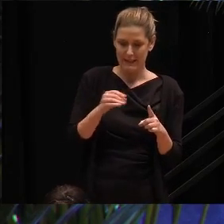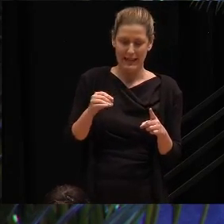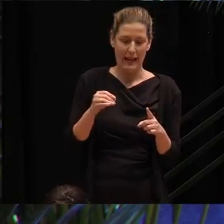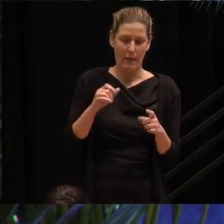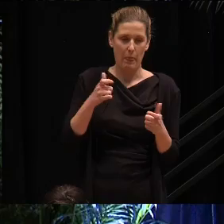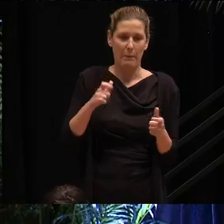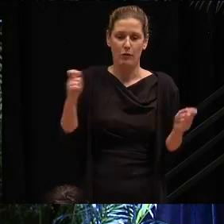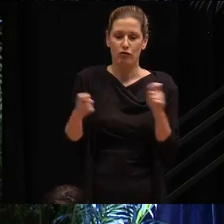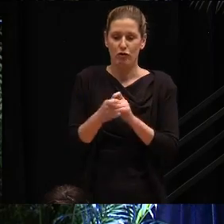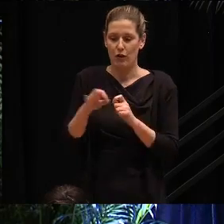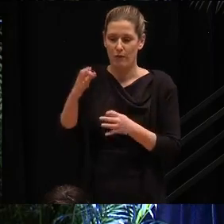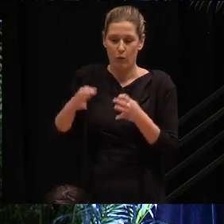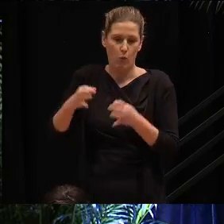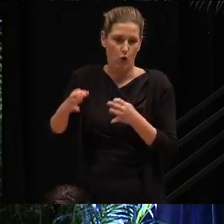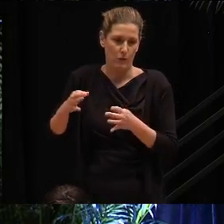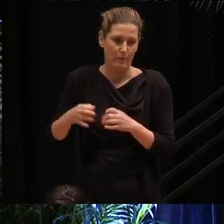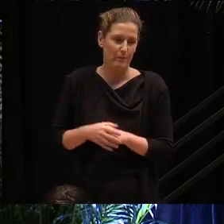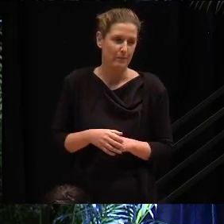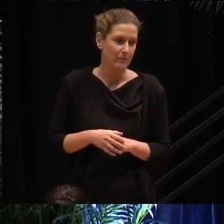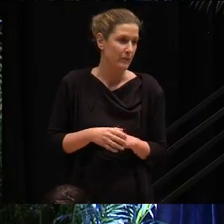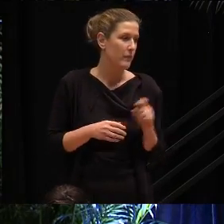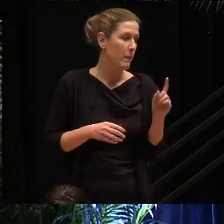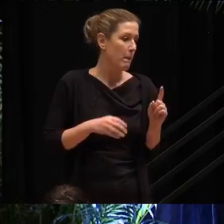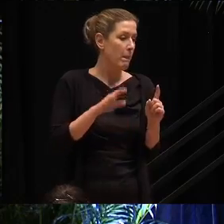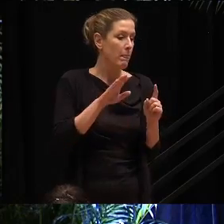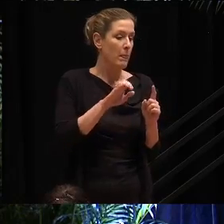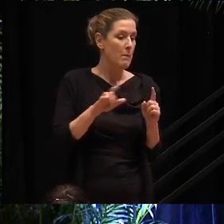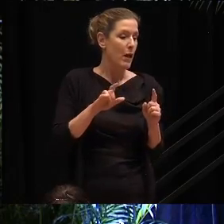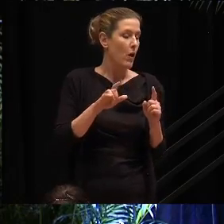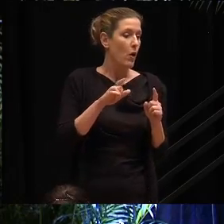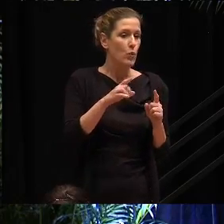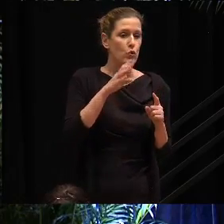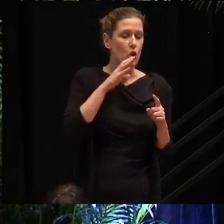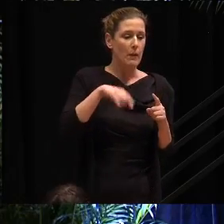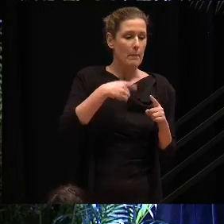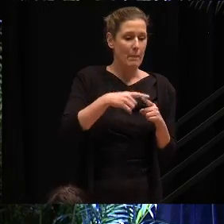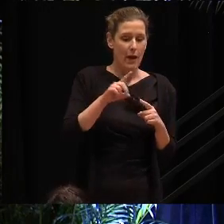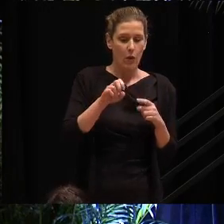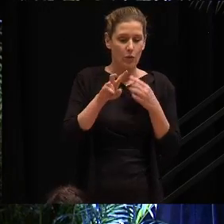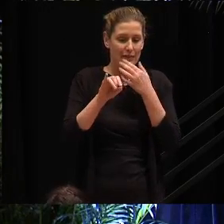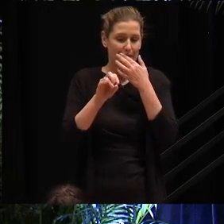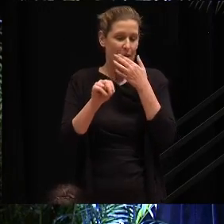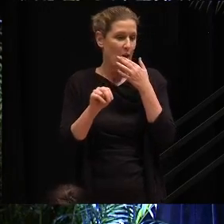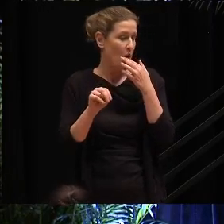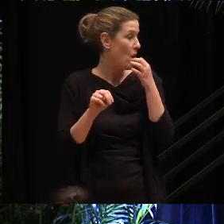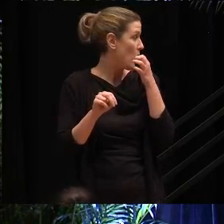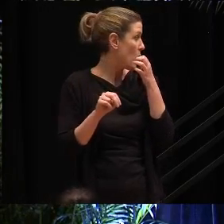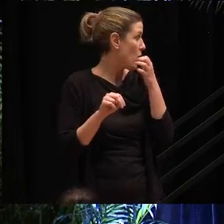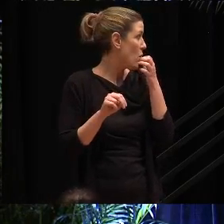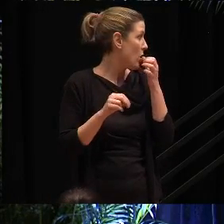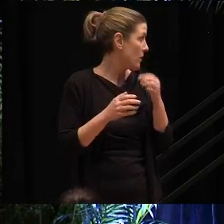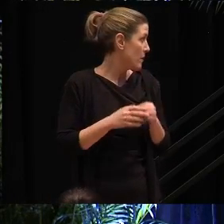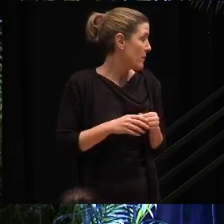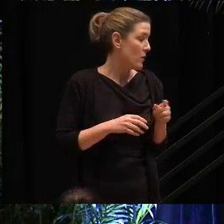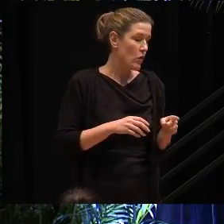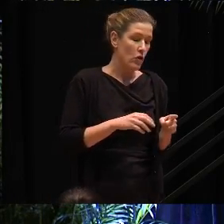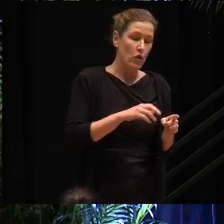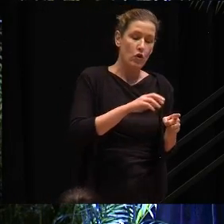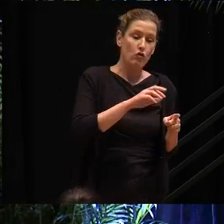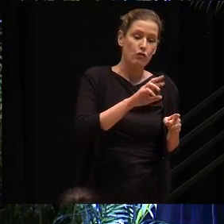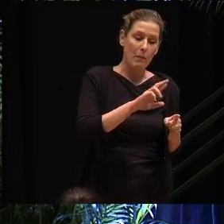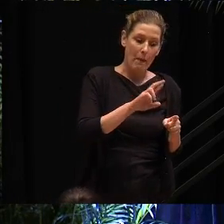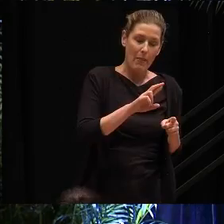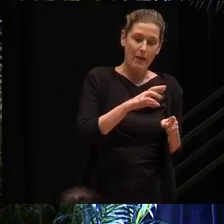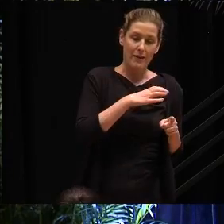courts. Republican Chairman Brandon Bell, what do you say to Devin's comment that it was an intransigent Republican Congress that blocked a lot